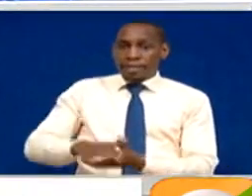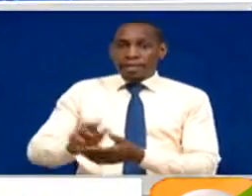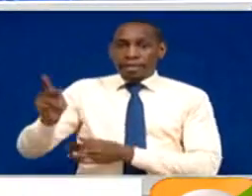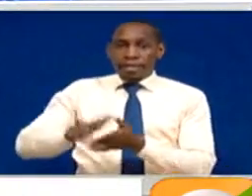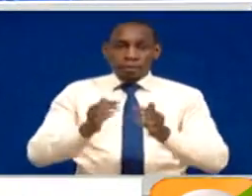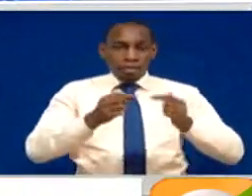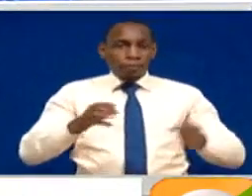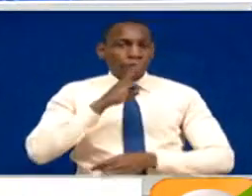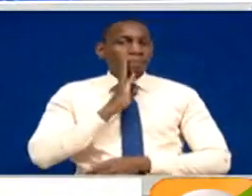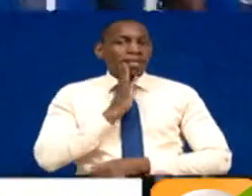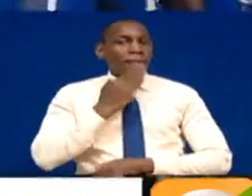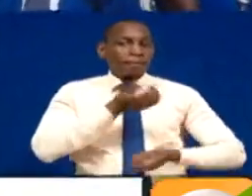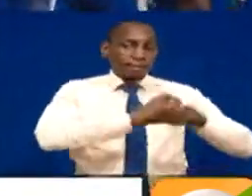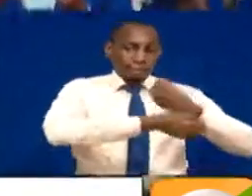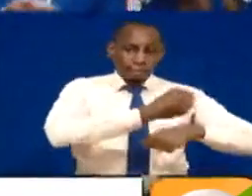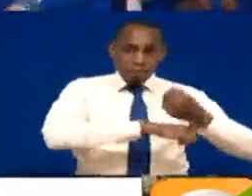Musalia's move.